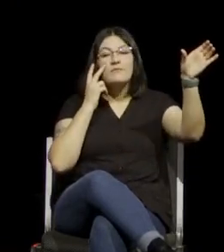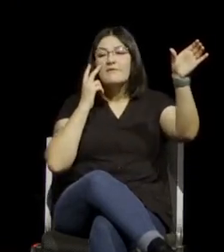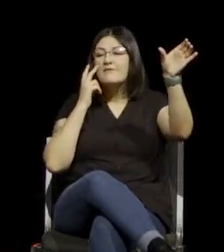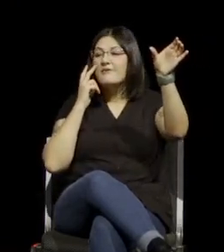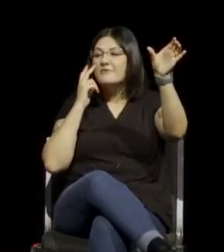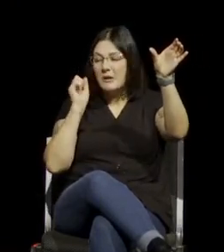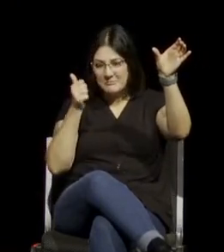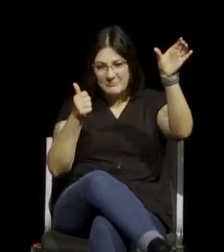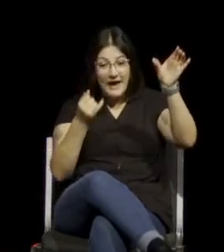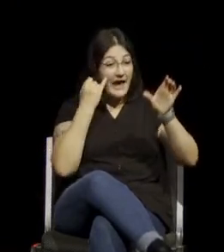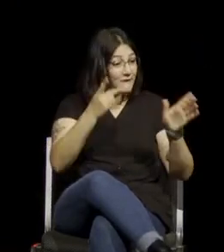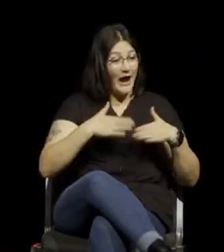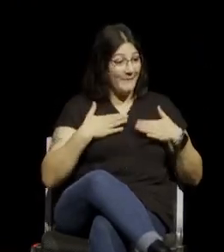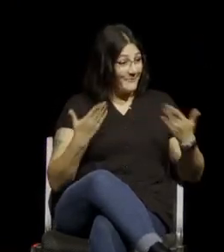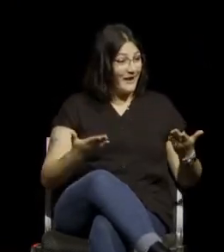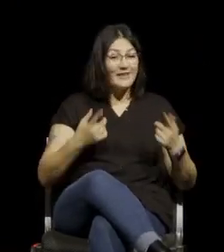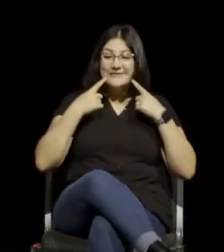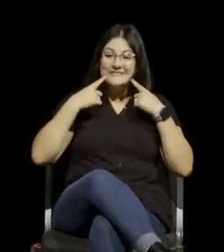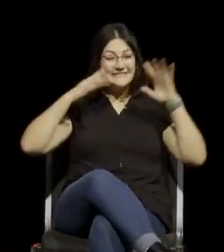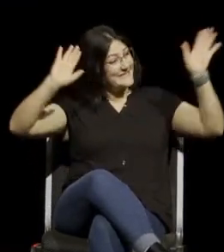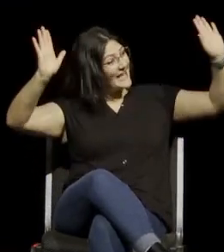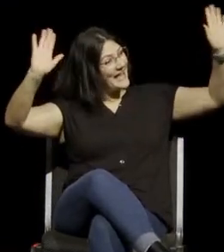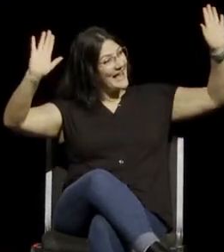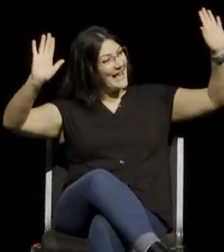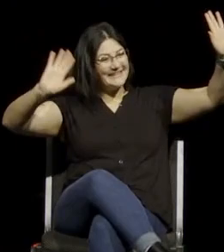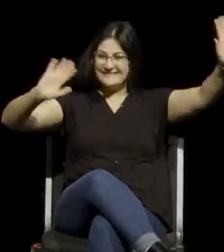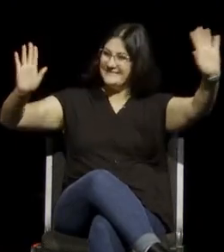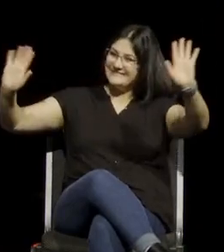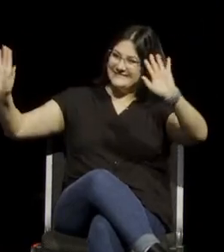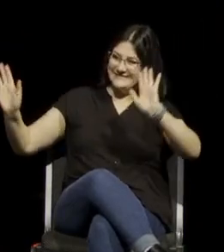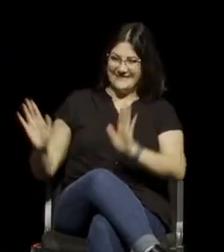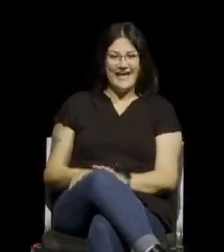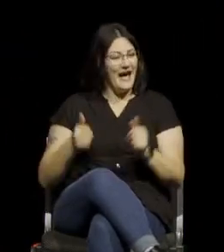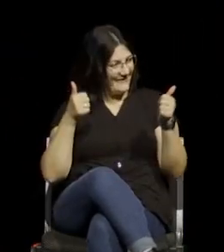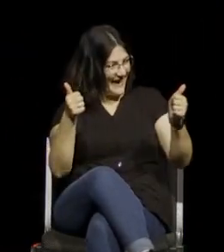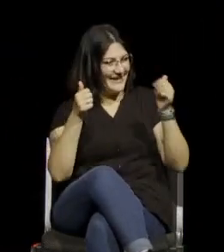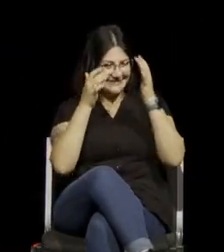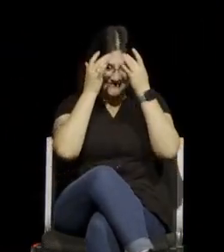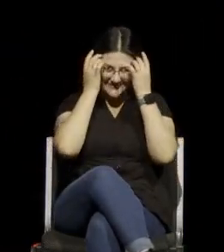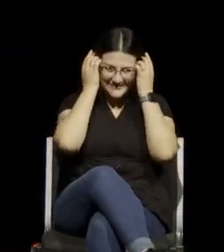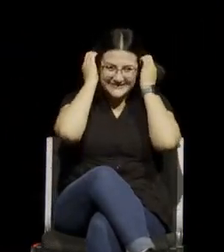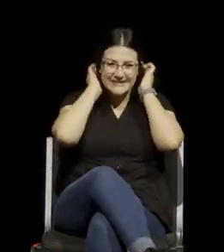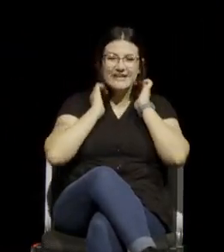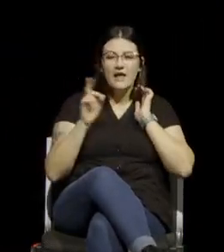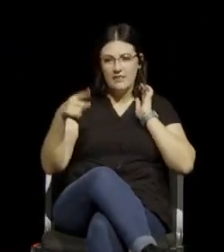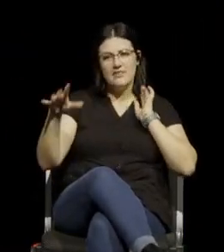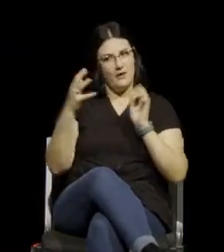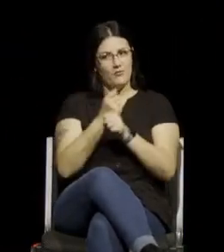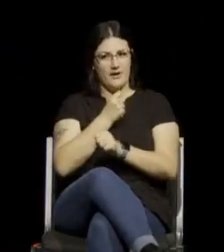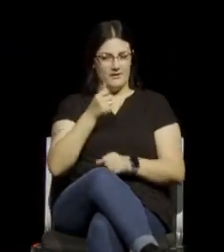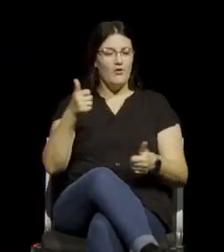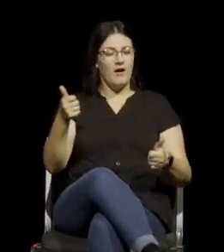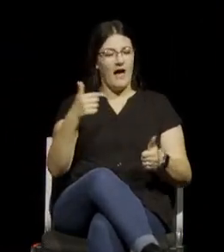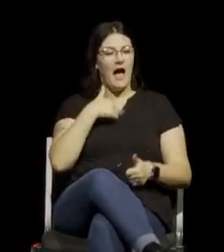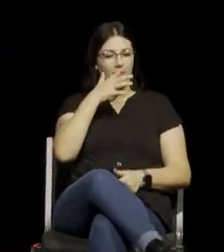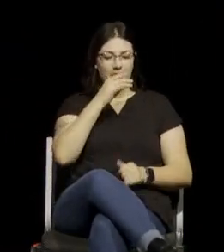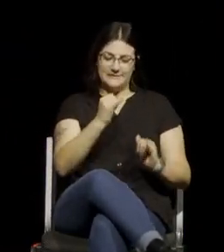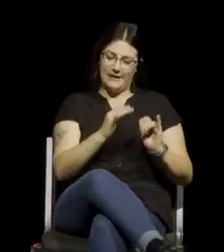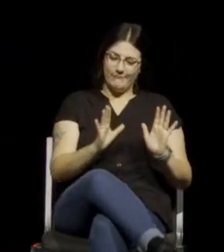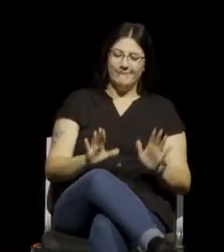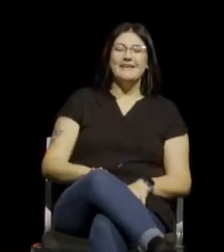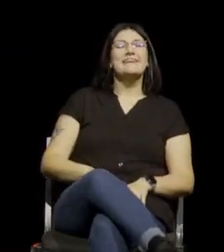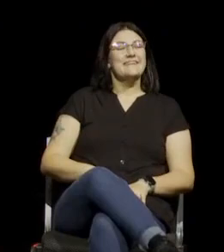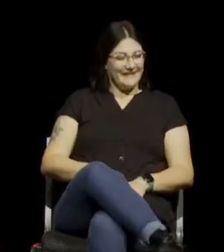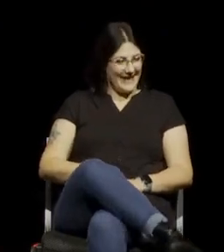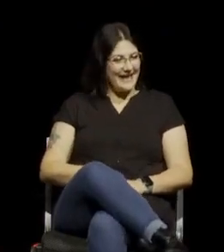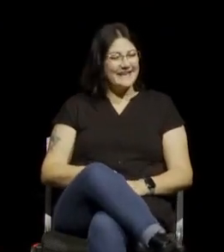right. If you're just happy to be here, let me see you. Hey, all right. They win, that's for sure. That's right, I'd be right there with you. All